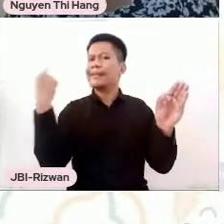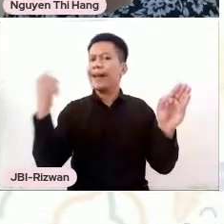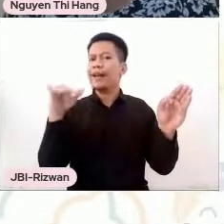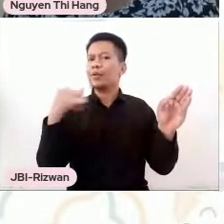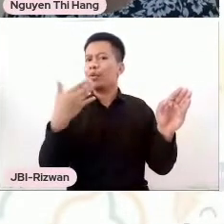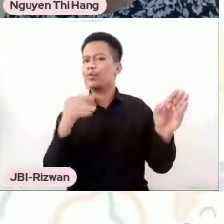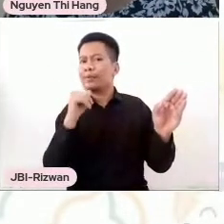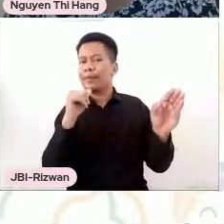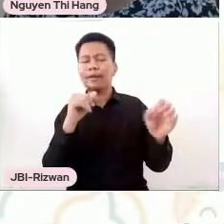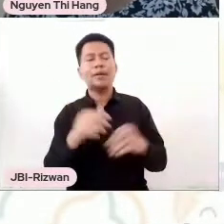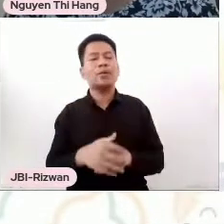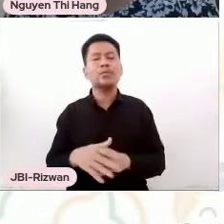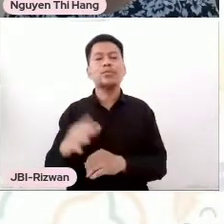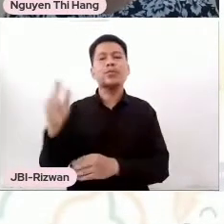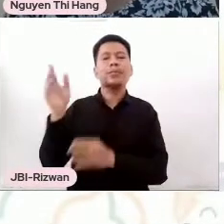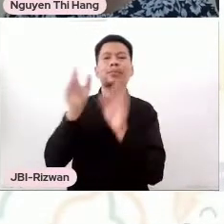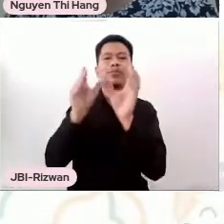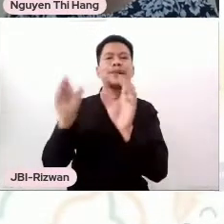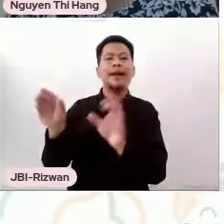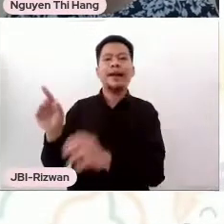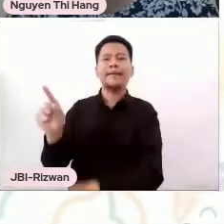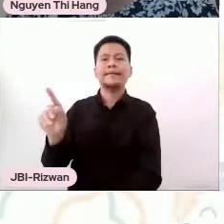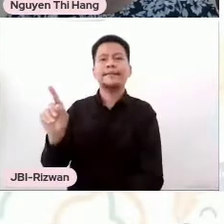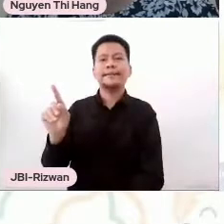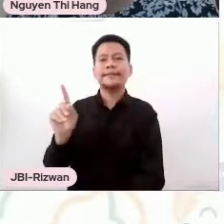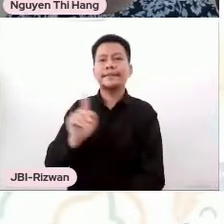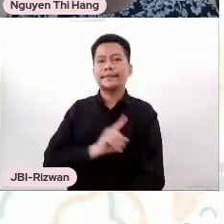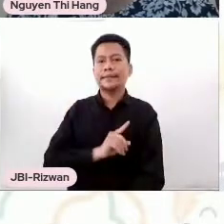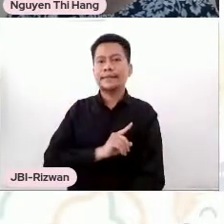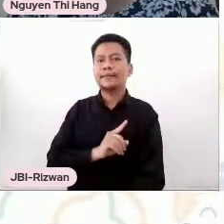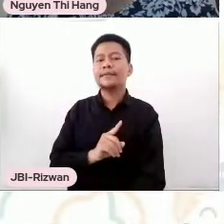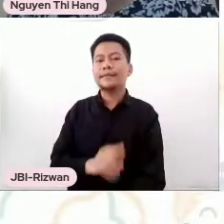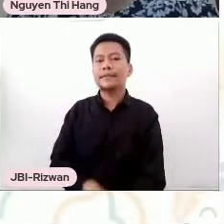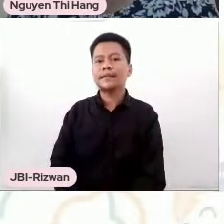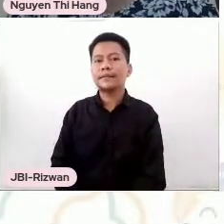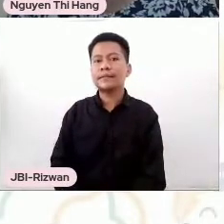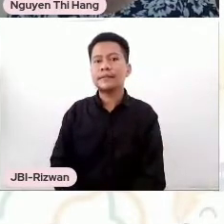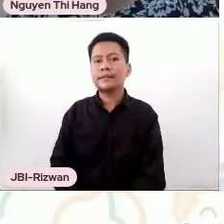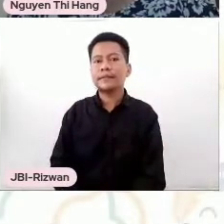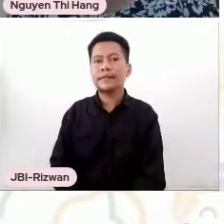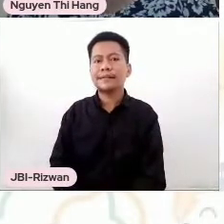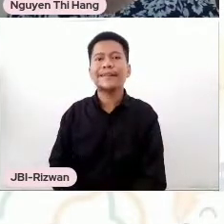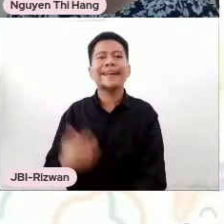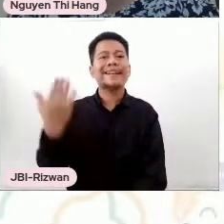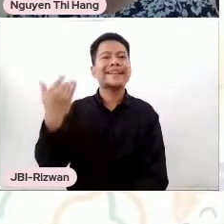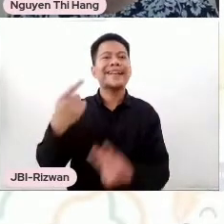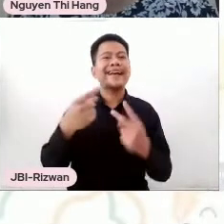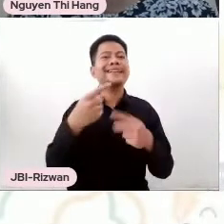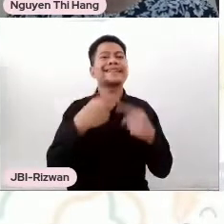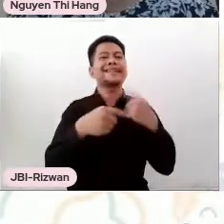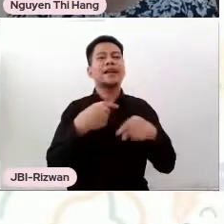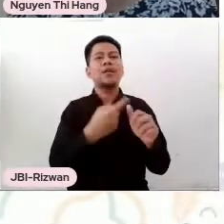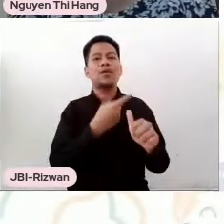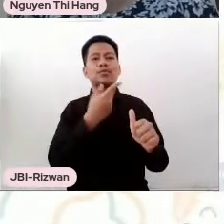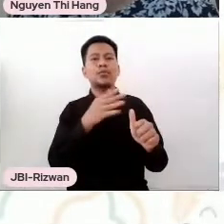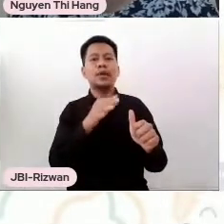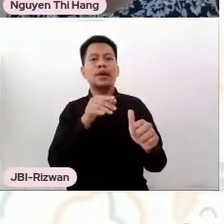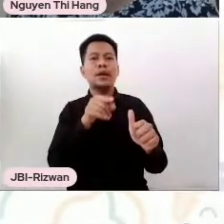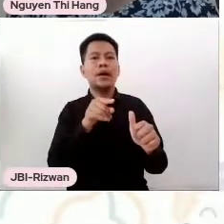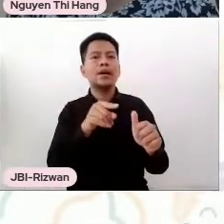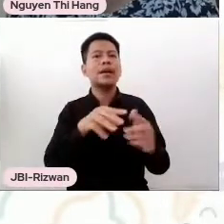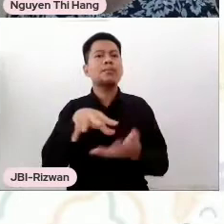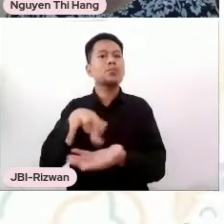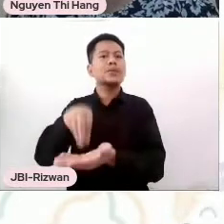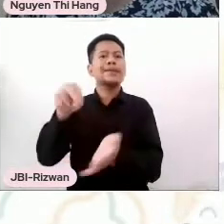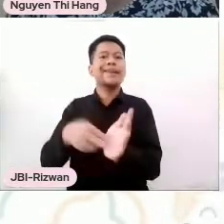center. Okay. Jadi tadi ya seperti yang diceritakan di awal itu adalah ada pusat nasional itu ada